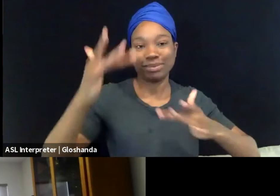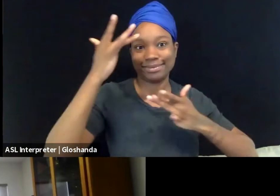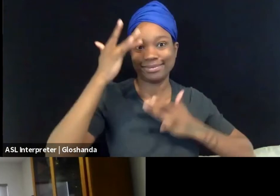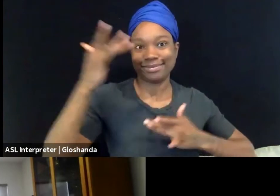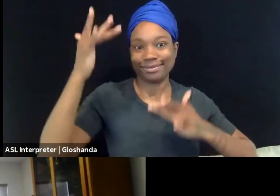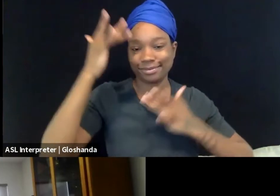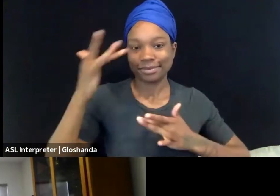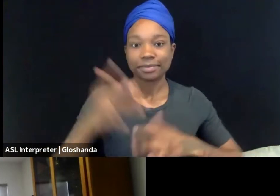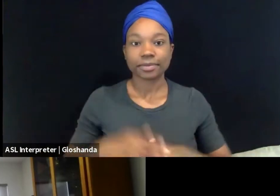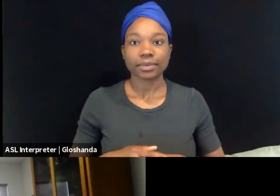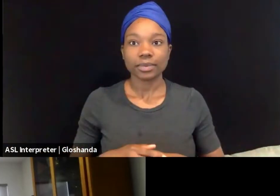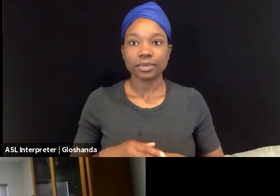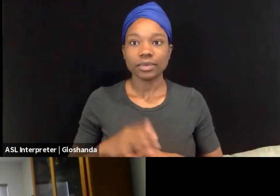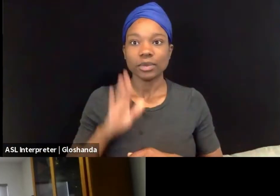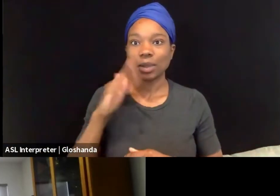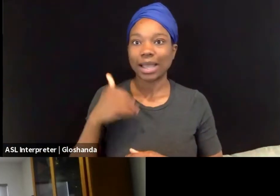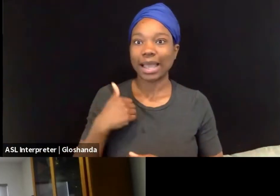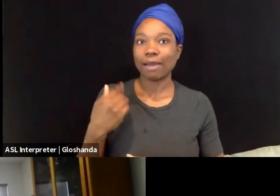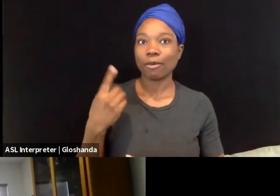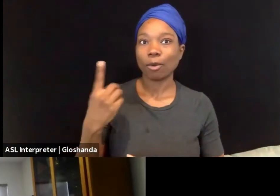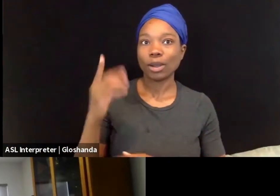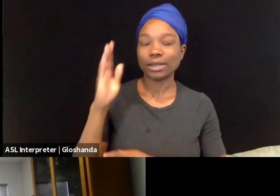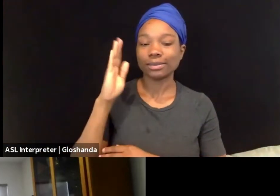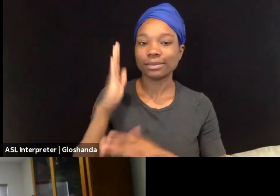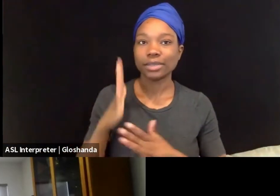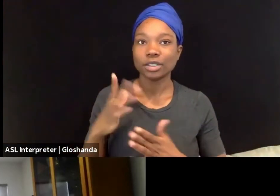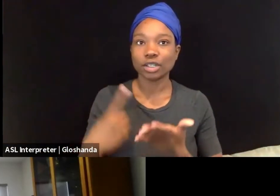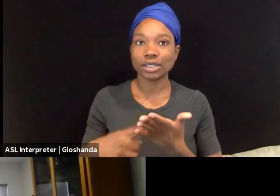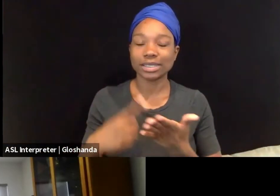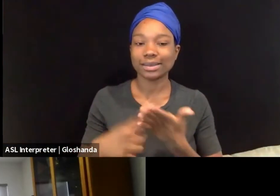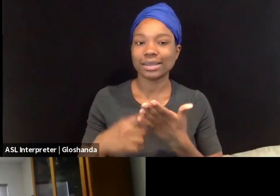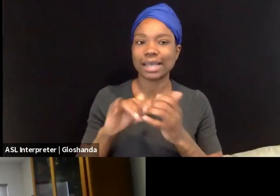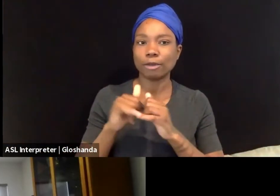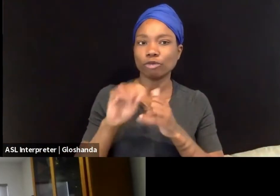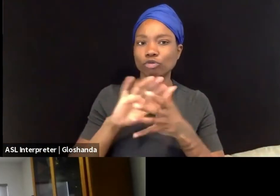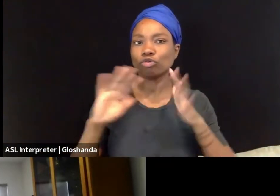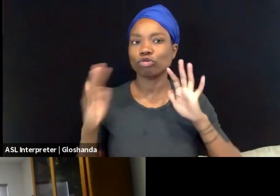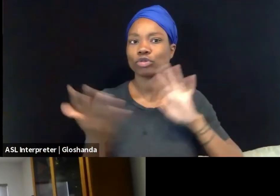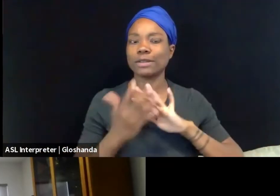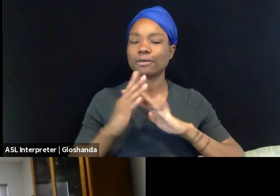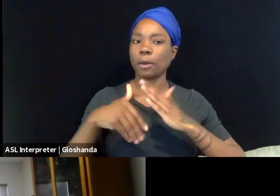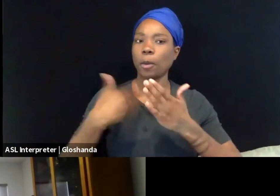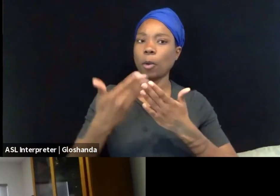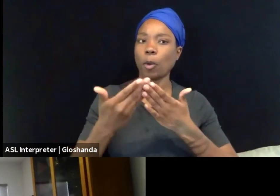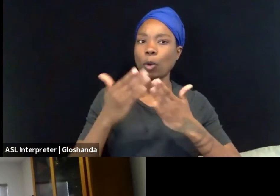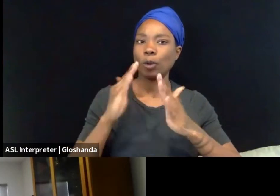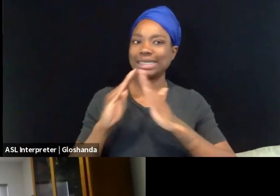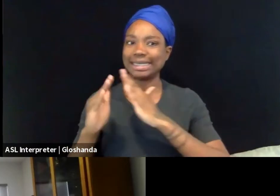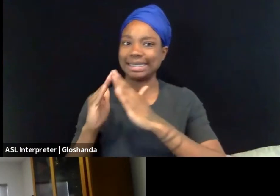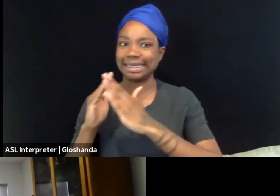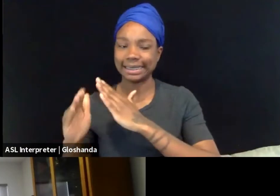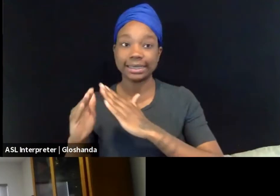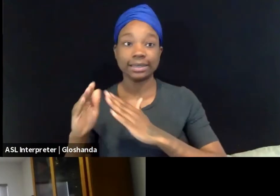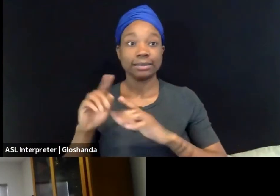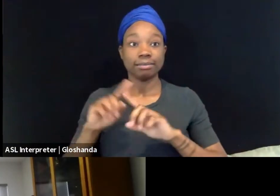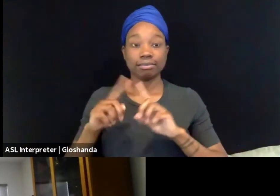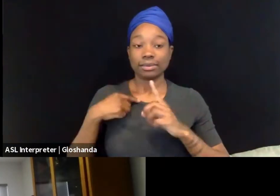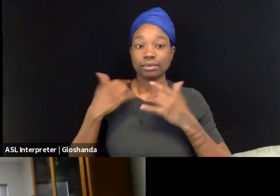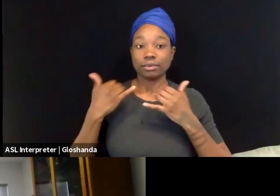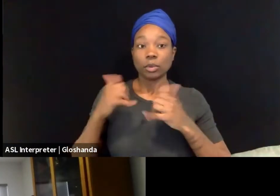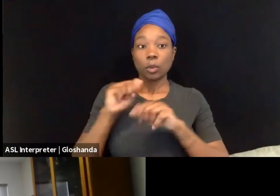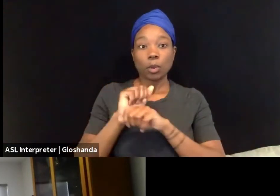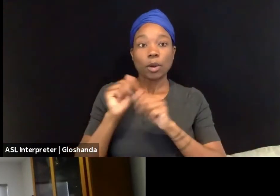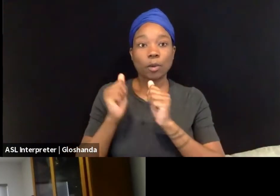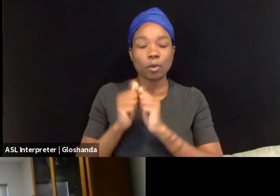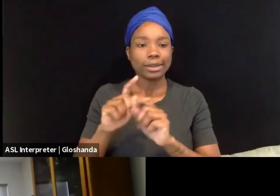lot with one of our speakers about transforming entire cities. But I'm working with some architects who are